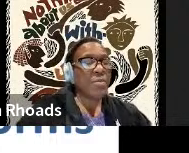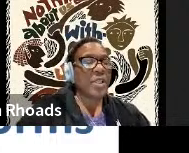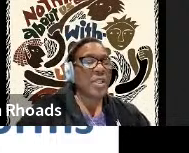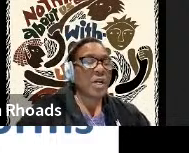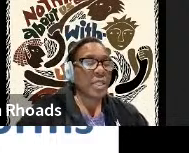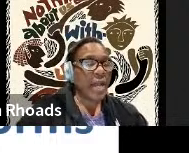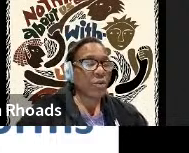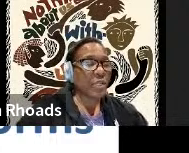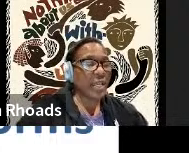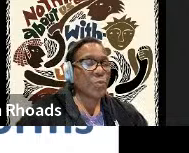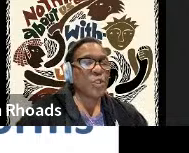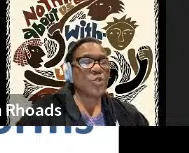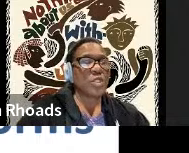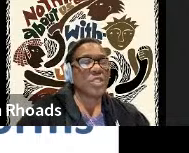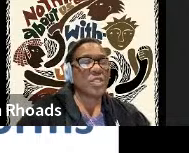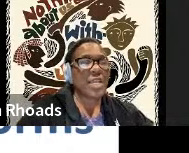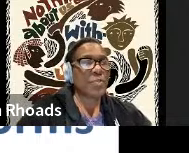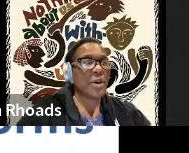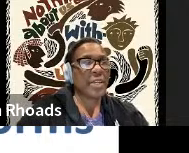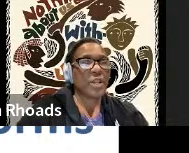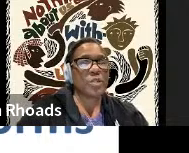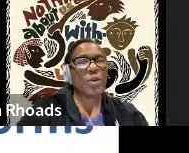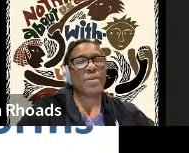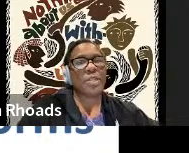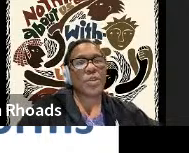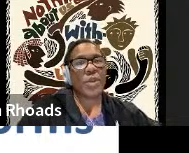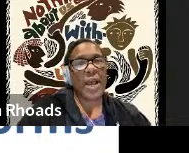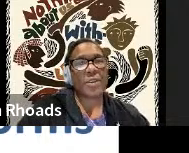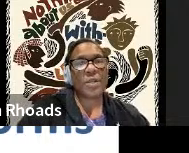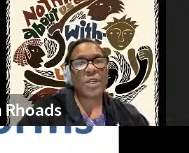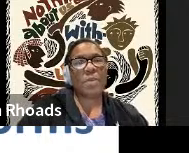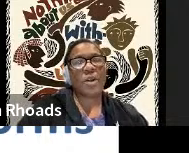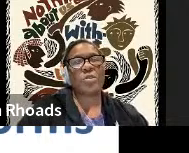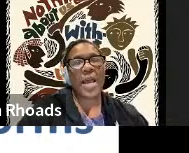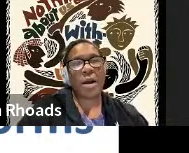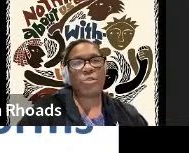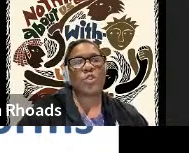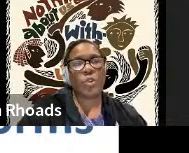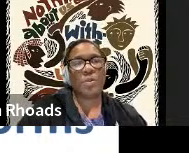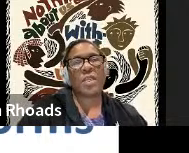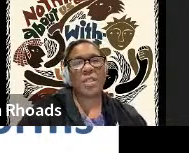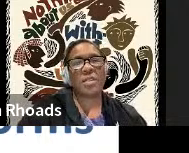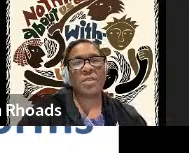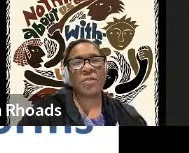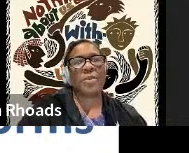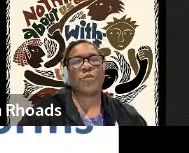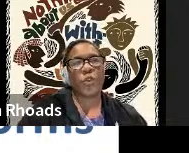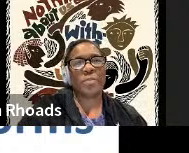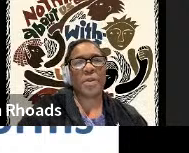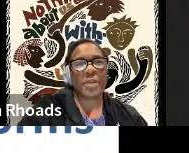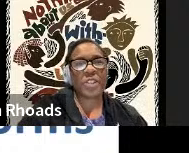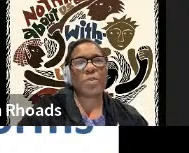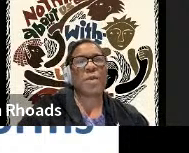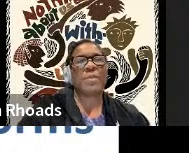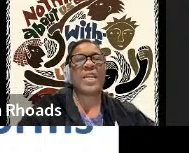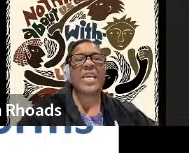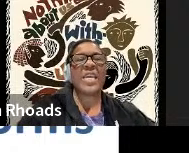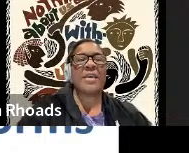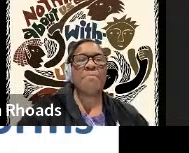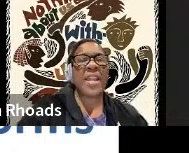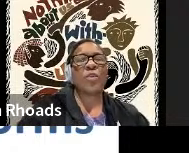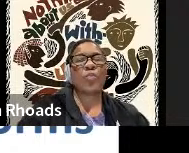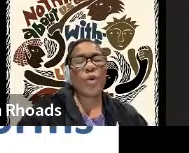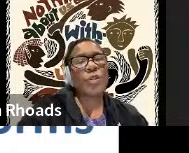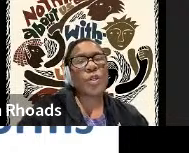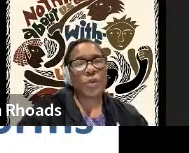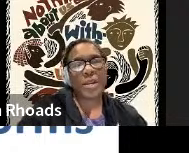county, but the collateral that gets produced still says public health department. So we have community partners out distributing information for the public health department.